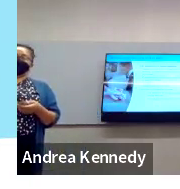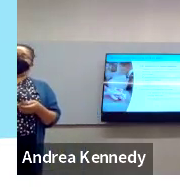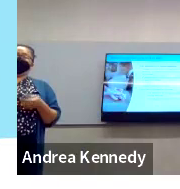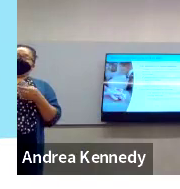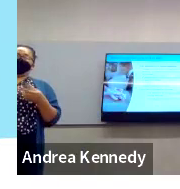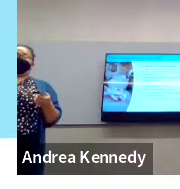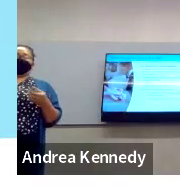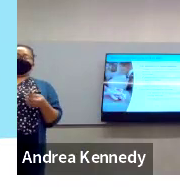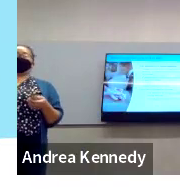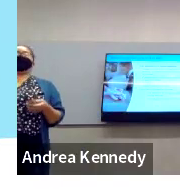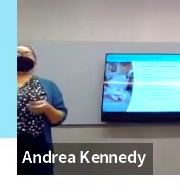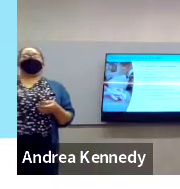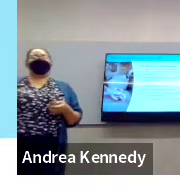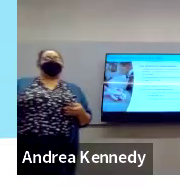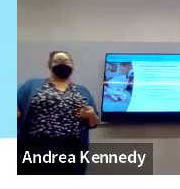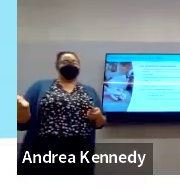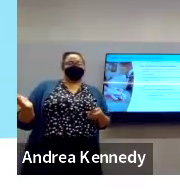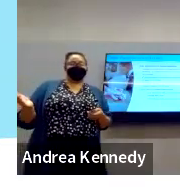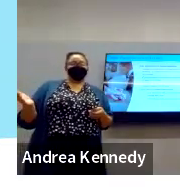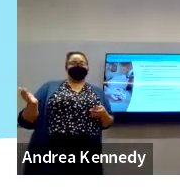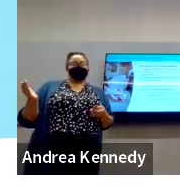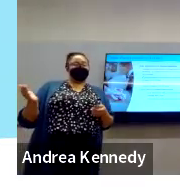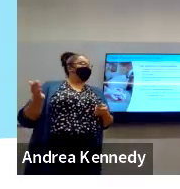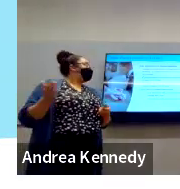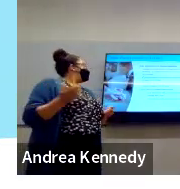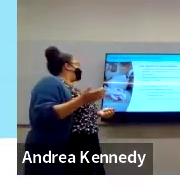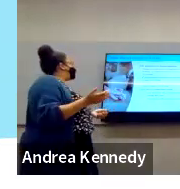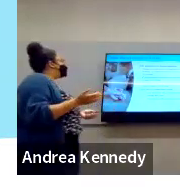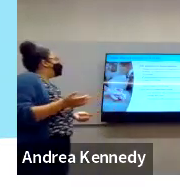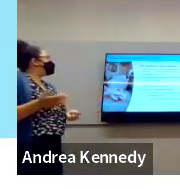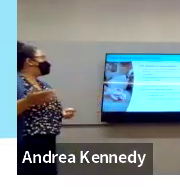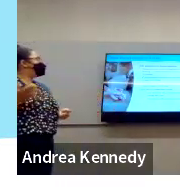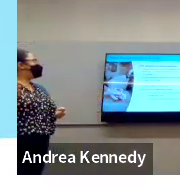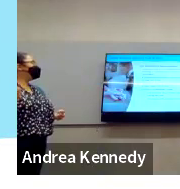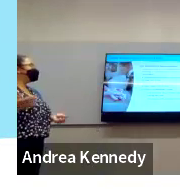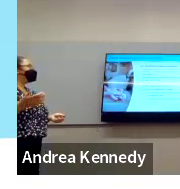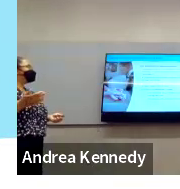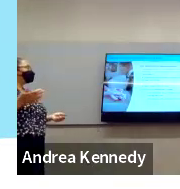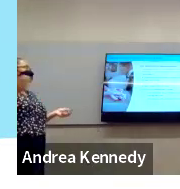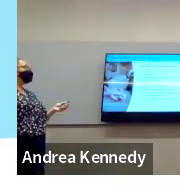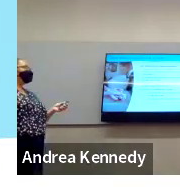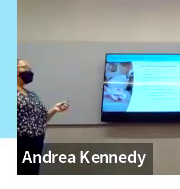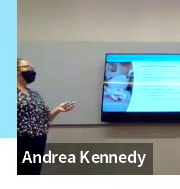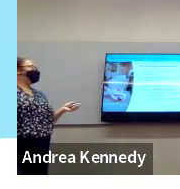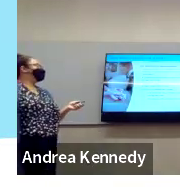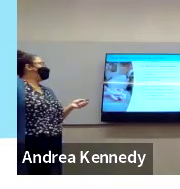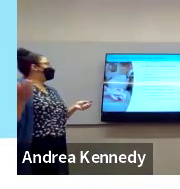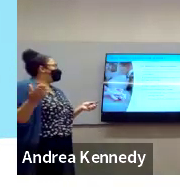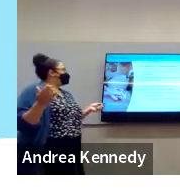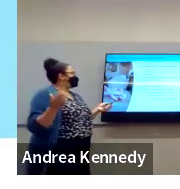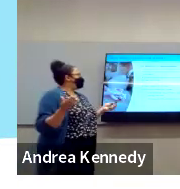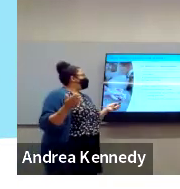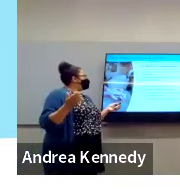next allowed rent increase point. So